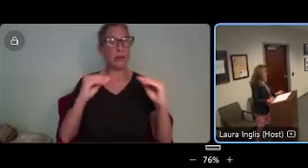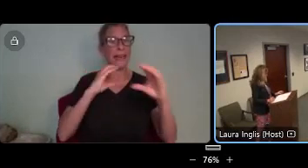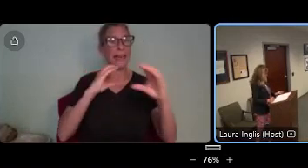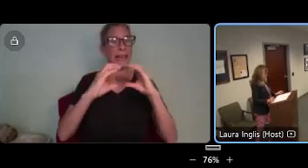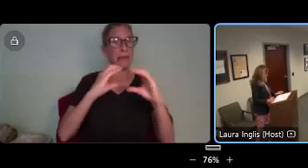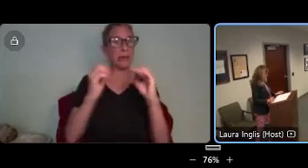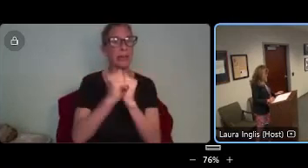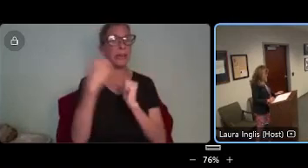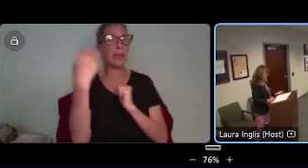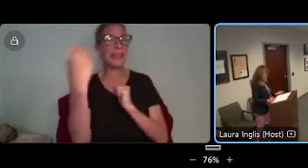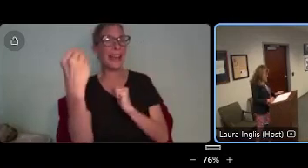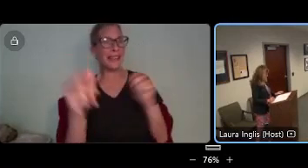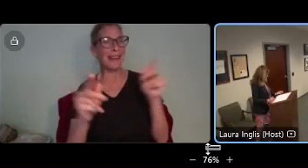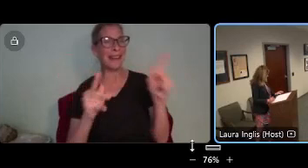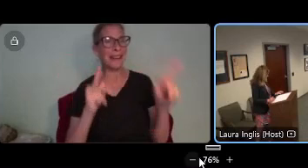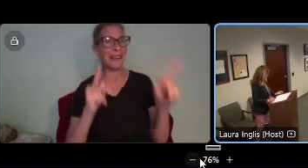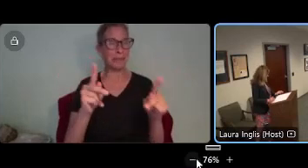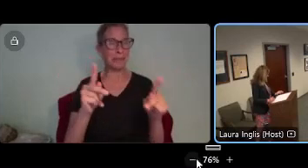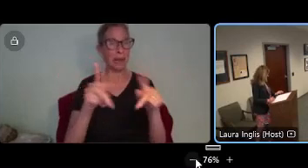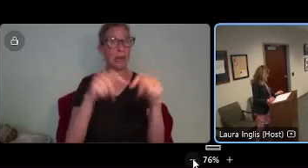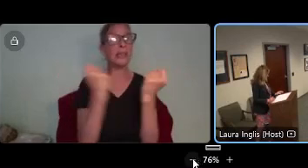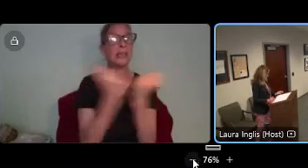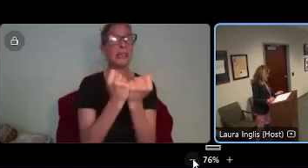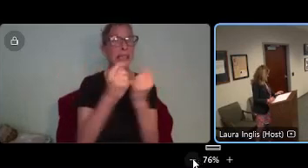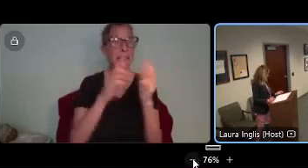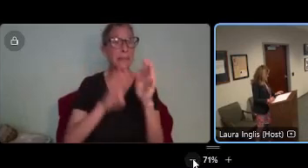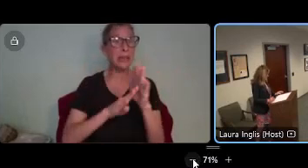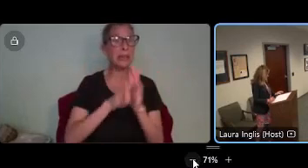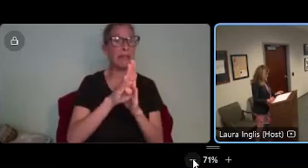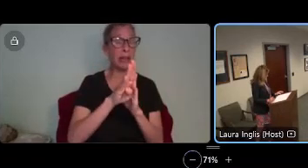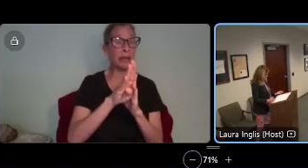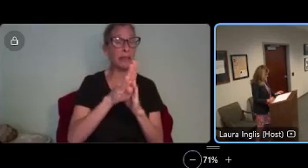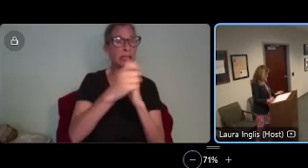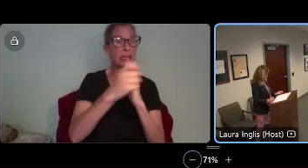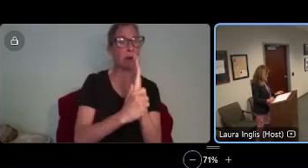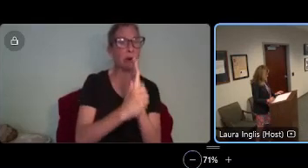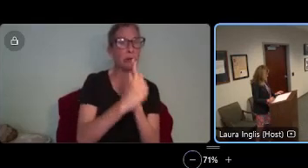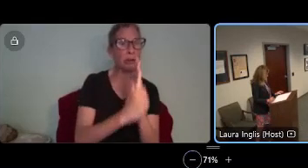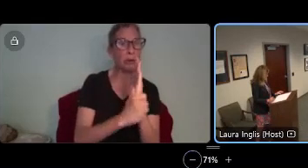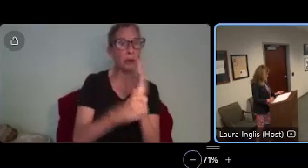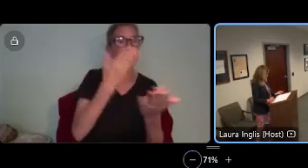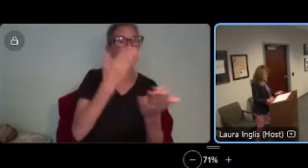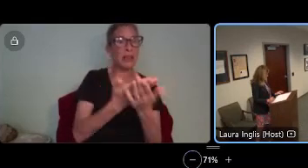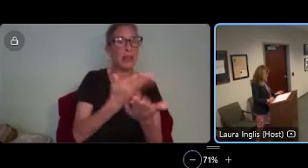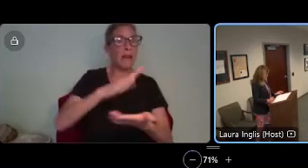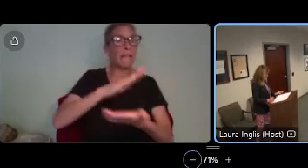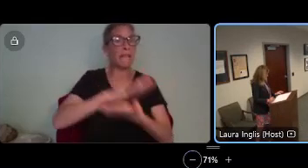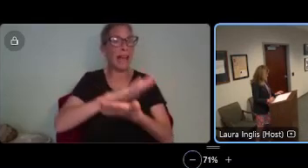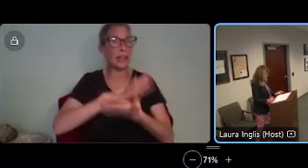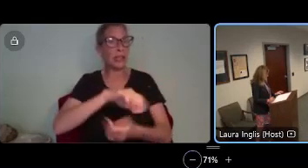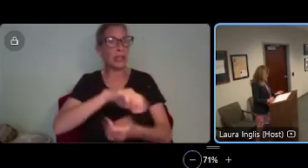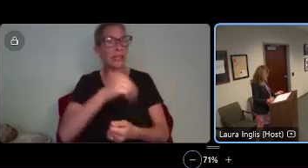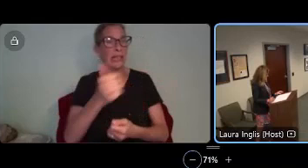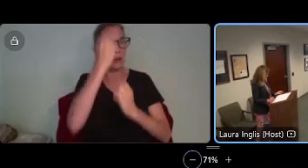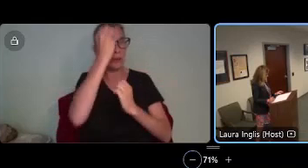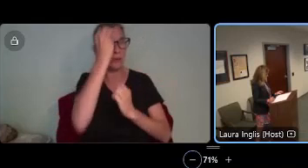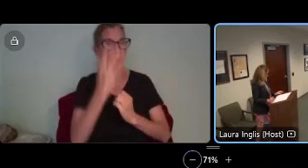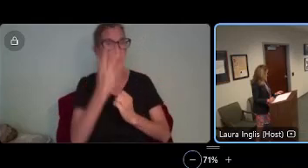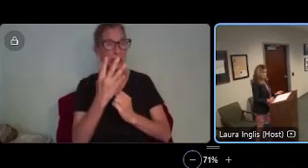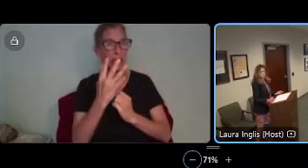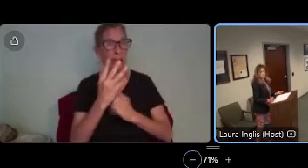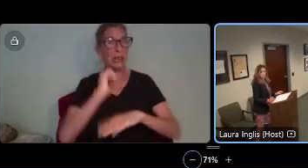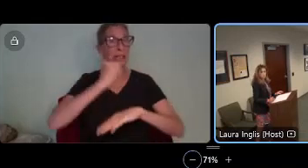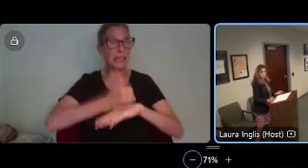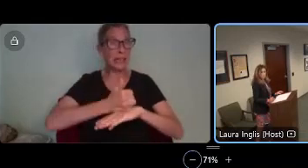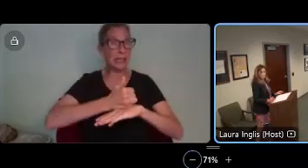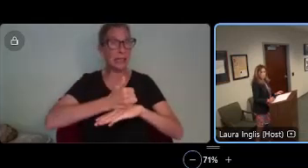external stakeholders. The team develops outward-facing board brochures, fact sheets, and other materials, creates and delivers